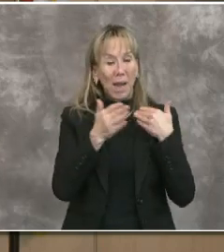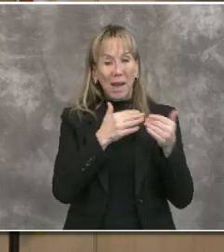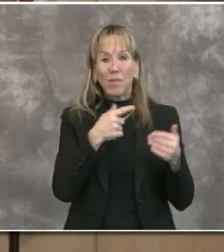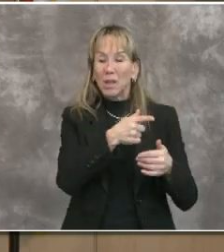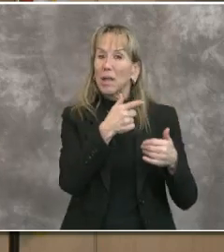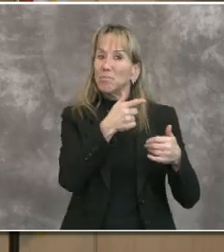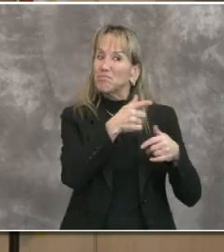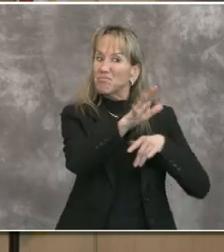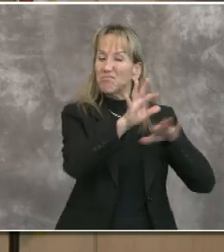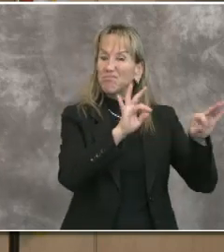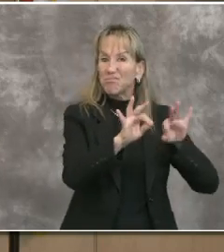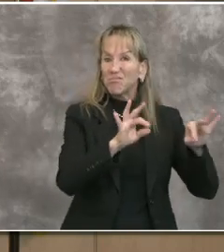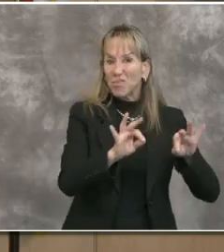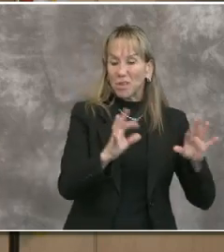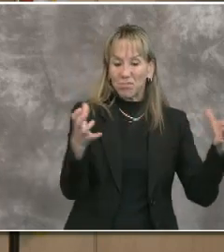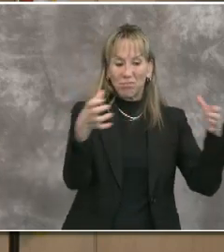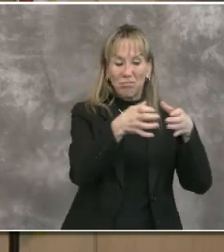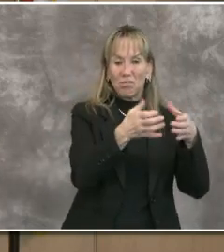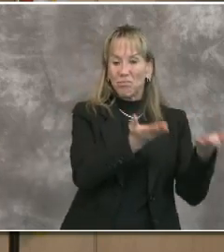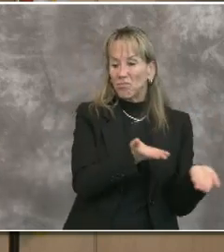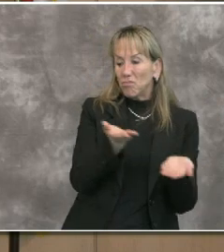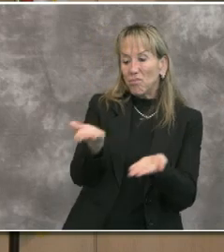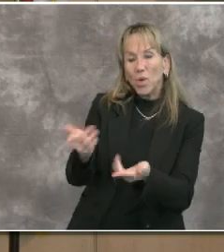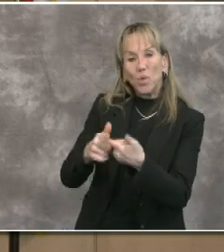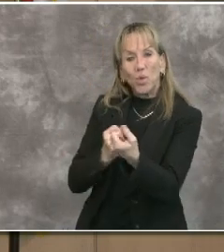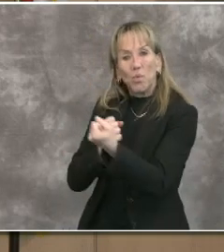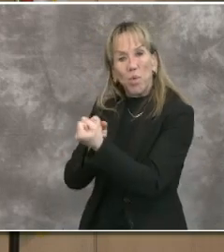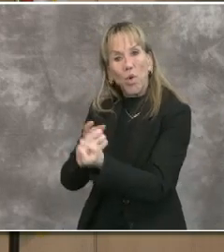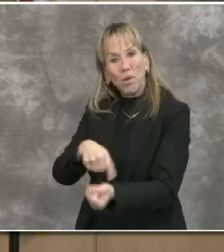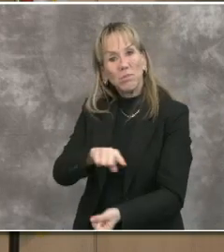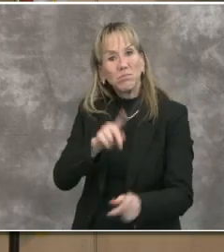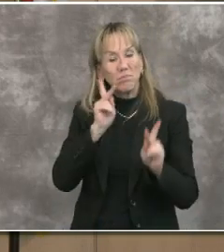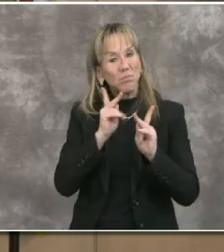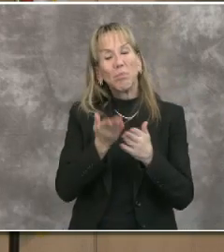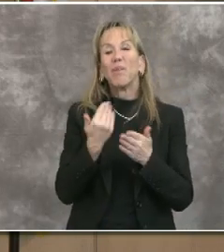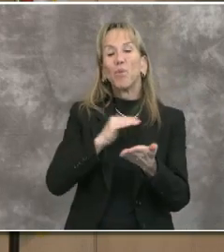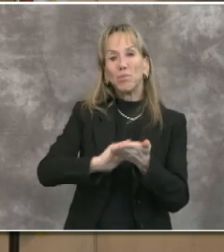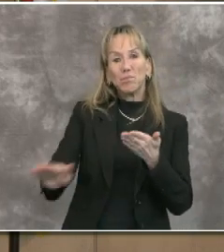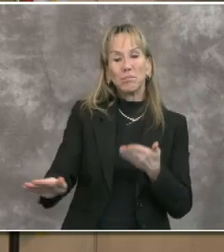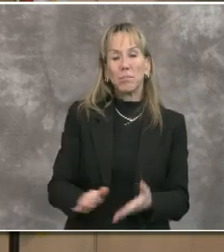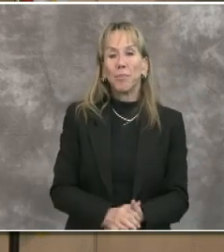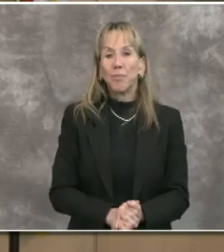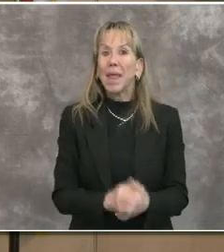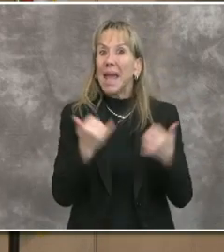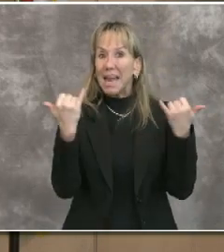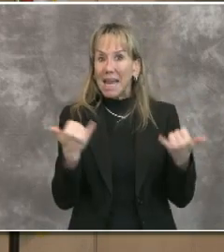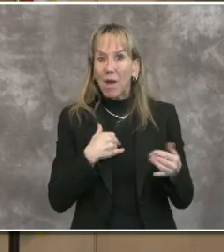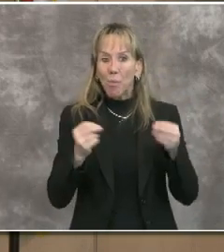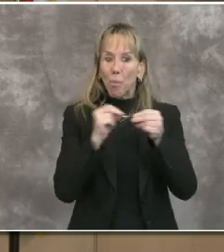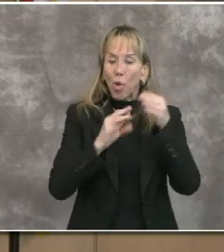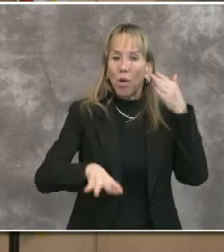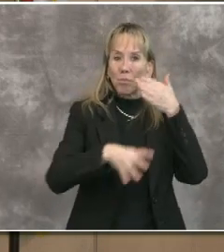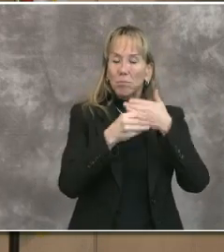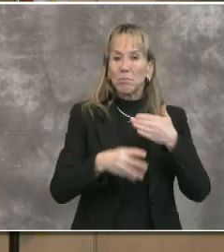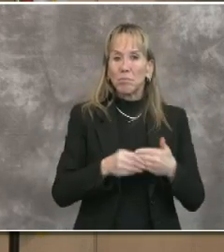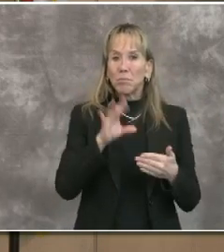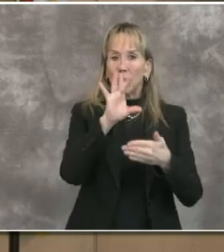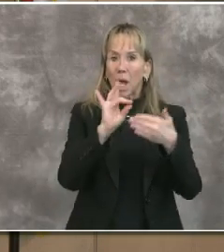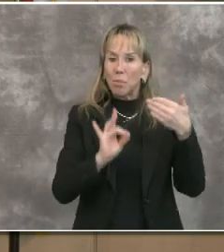together what's needed to be able to support those individuals. And now we have more options available because of